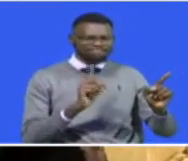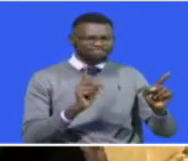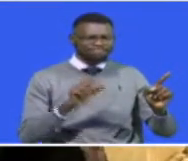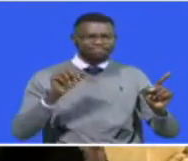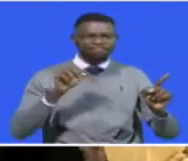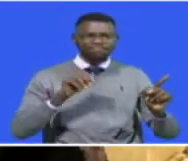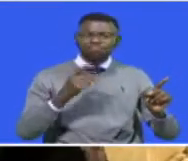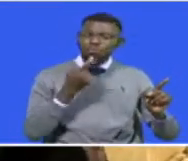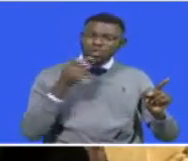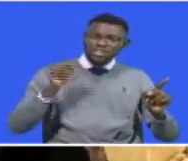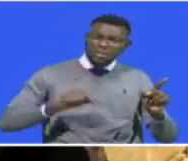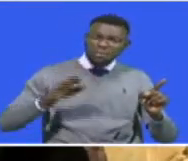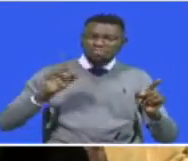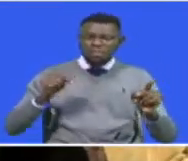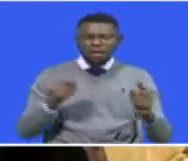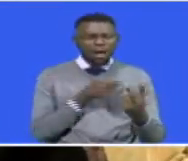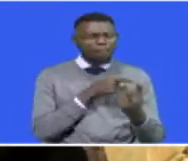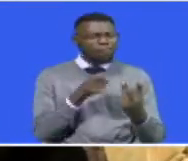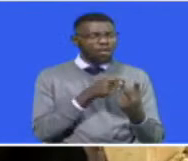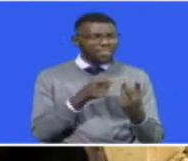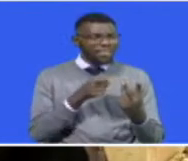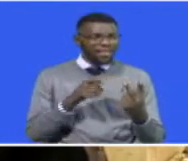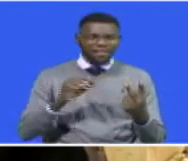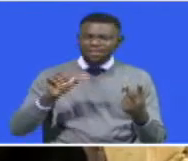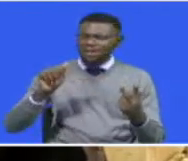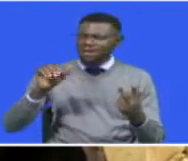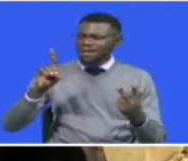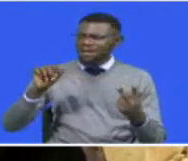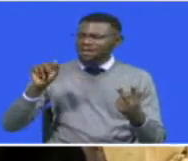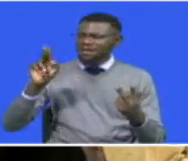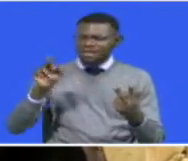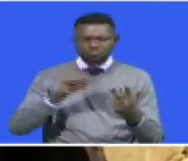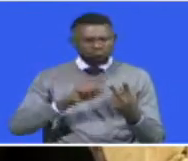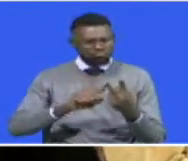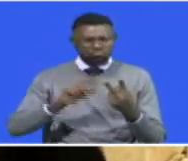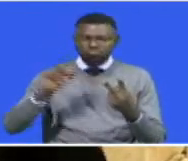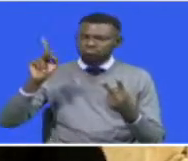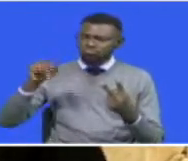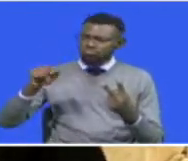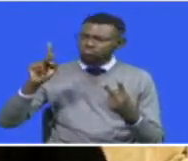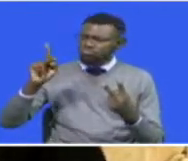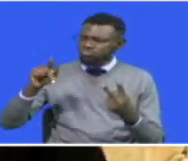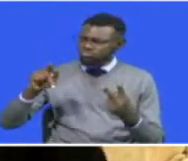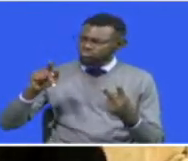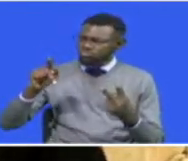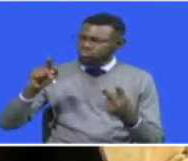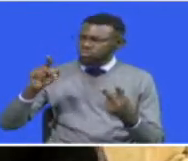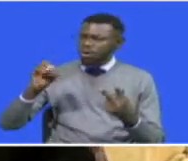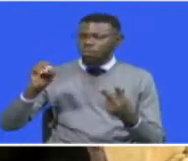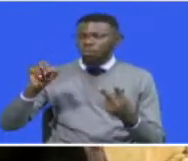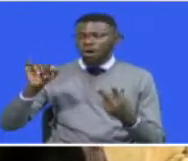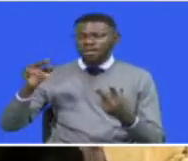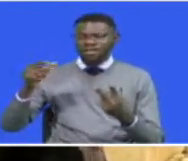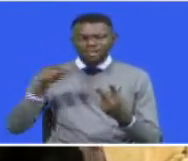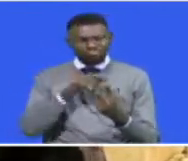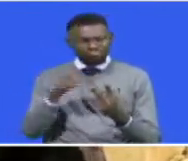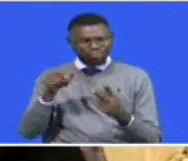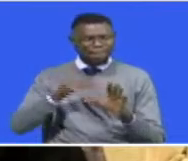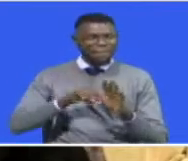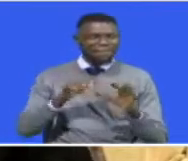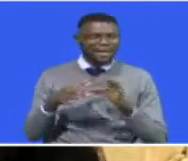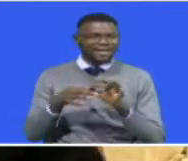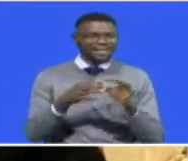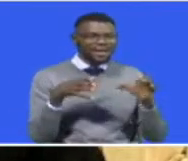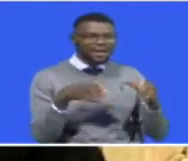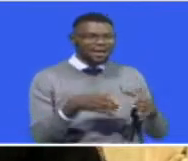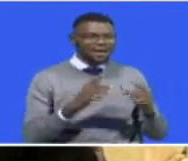Honorable Aden Keynan and the Honorable Kosing still belong to the Azimio coalition. And therefore, to